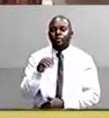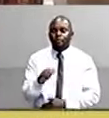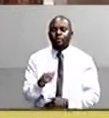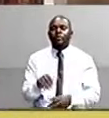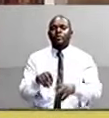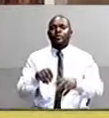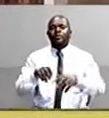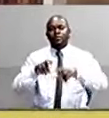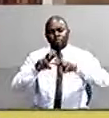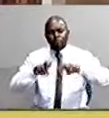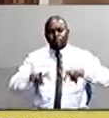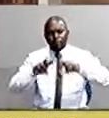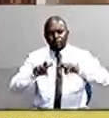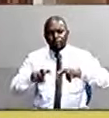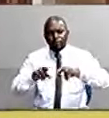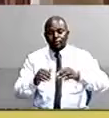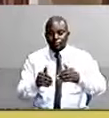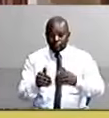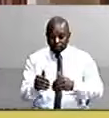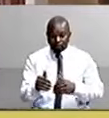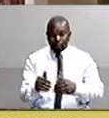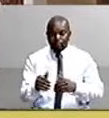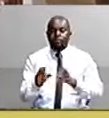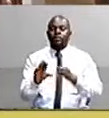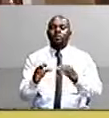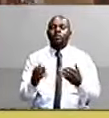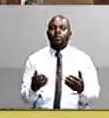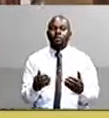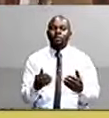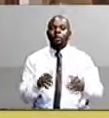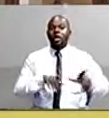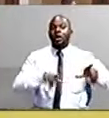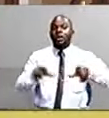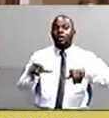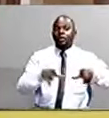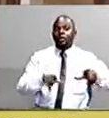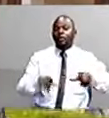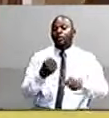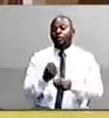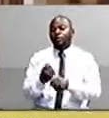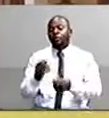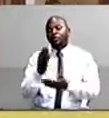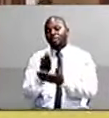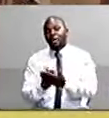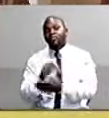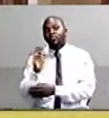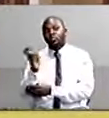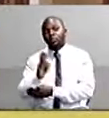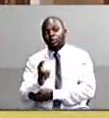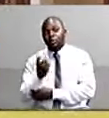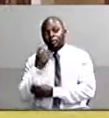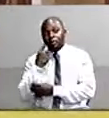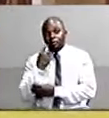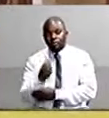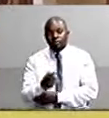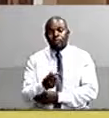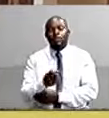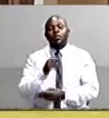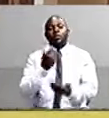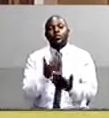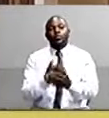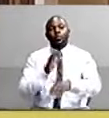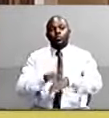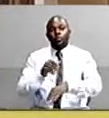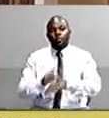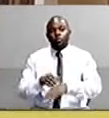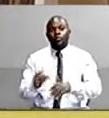We decide as leaders that let's move out to the field to do some monitoring. You find that as you call on the security, as